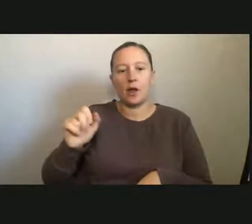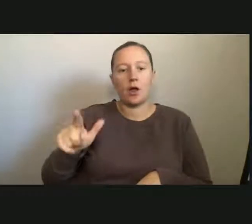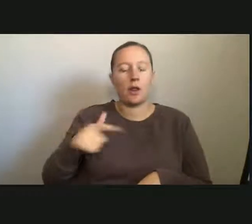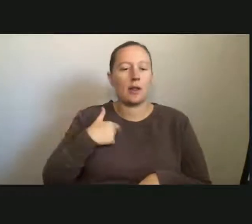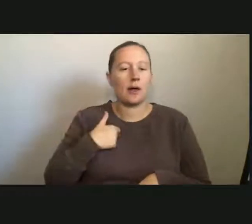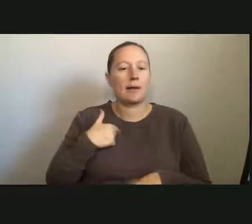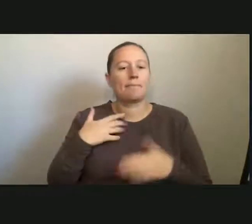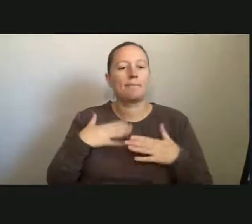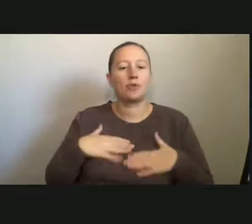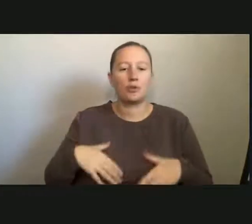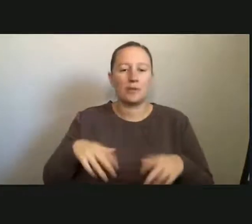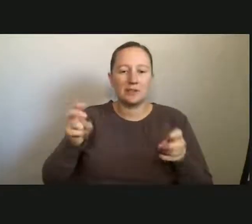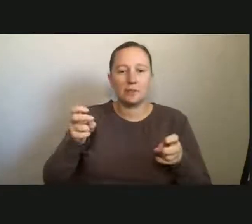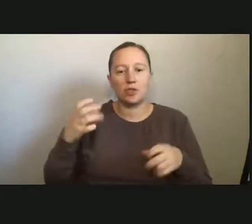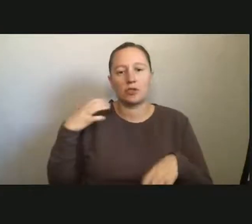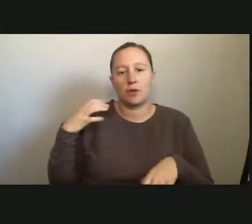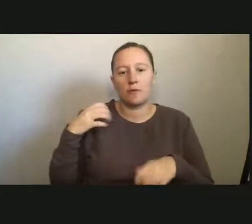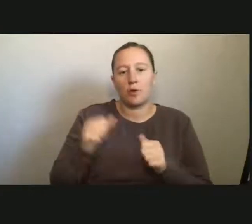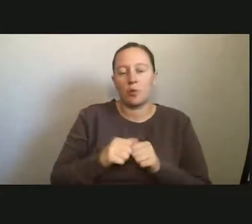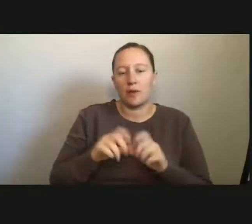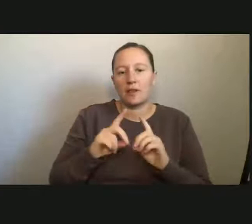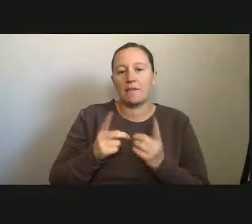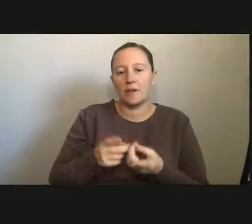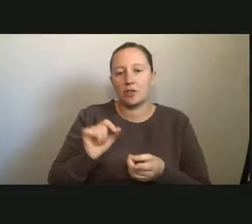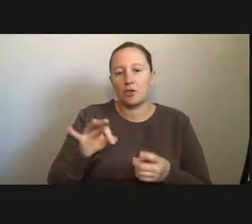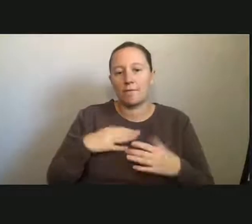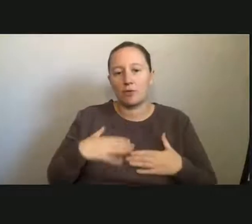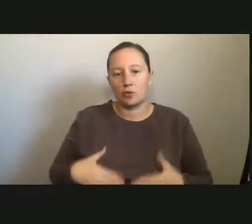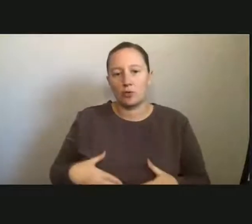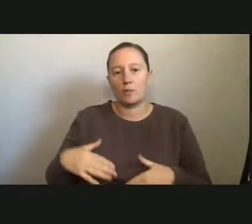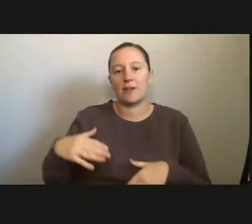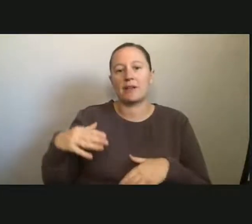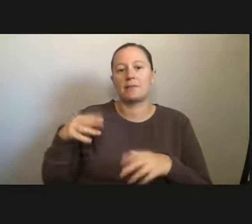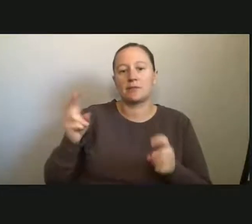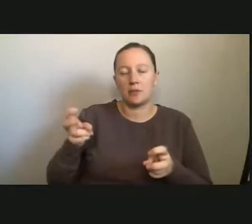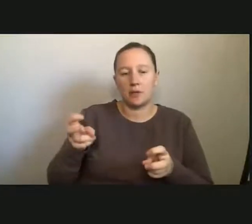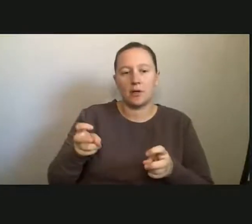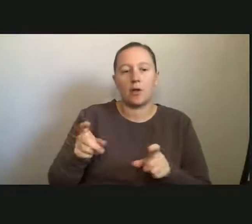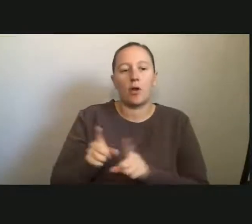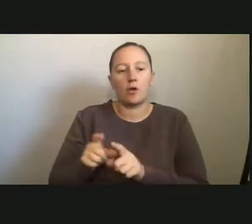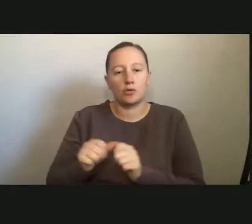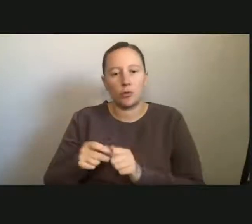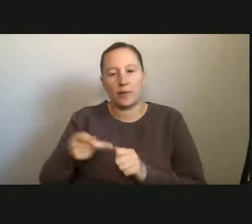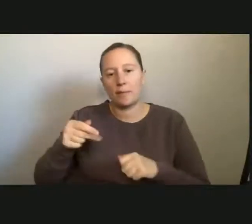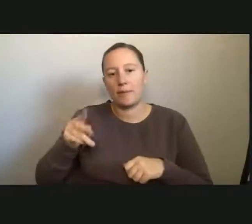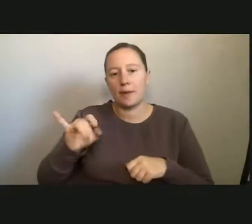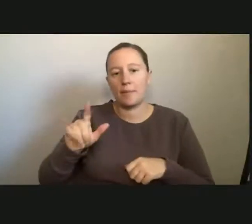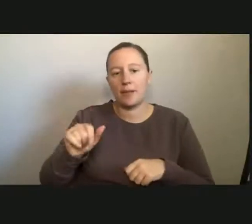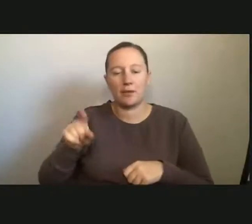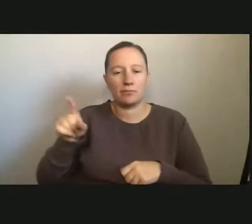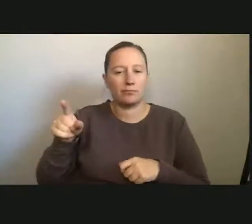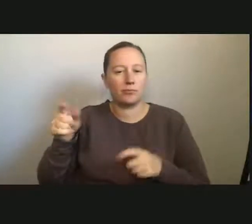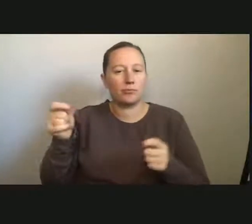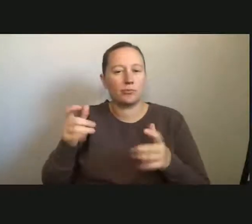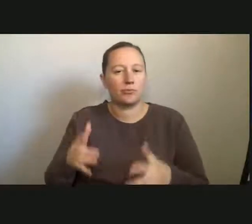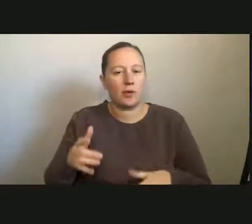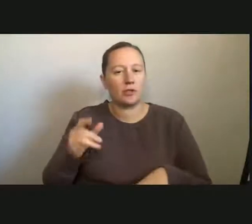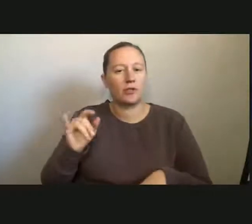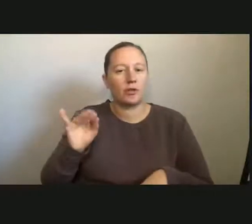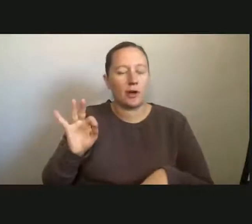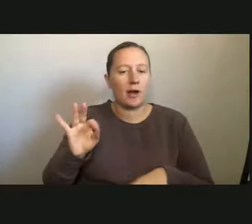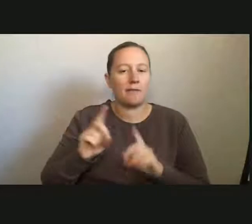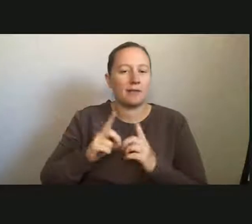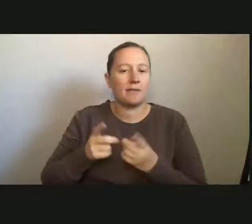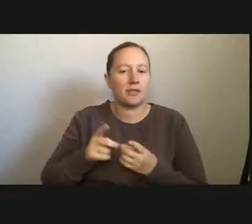of Human Subjects Research, and along with Dr. Pamela Kearney, who is the Director of the Division of Human Subjects Research,